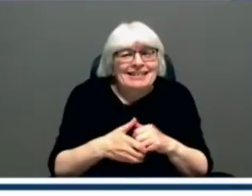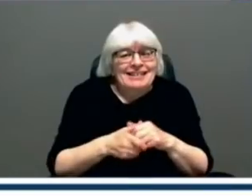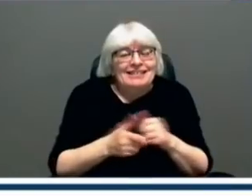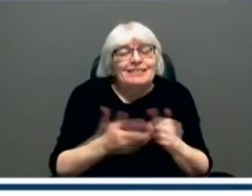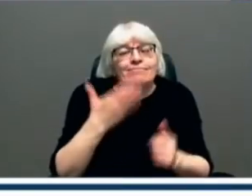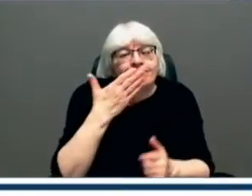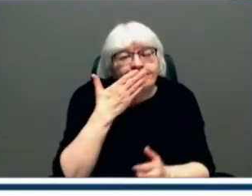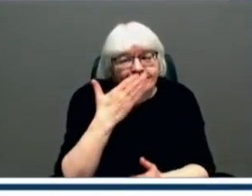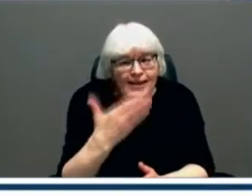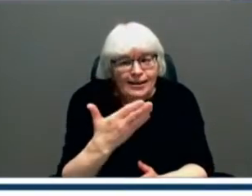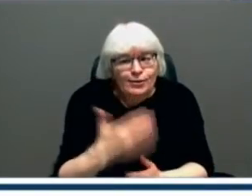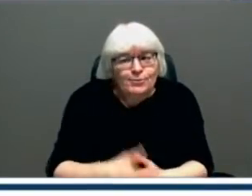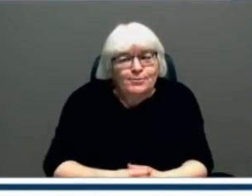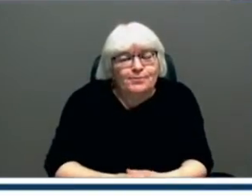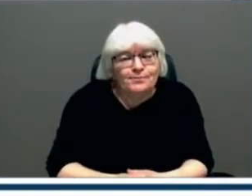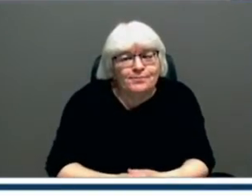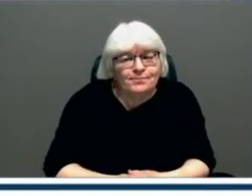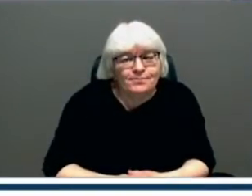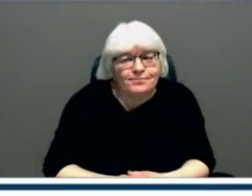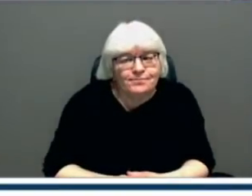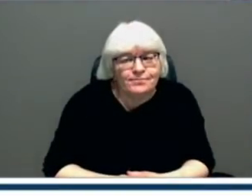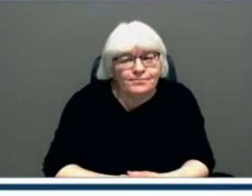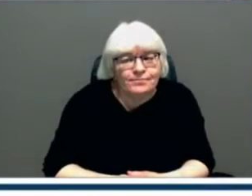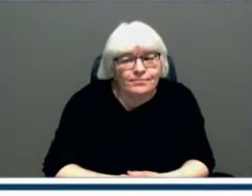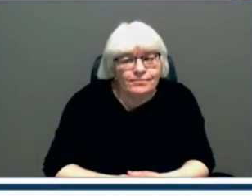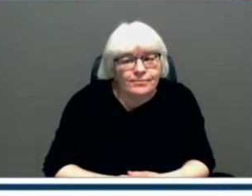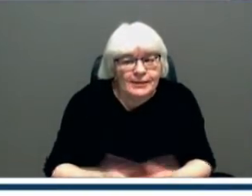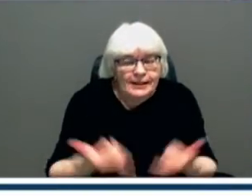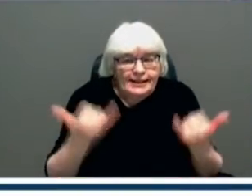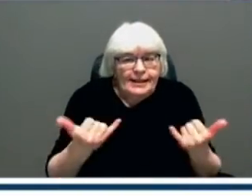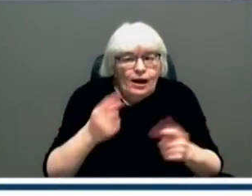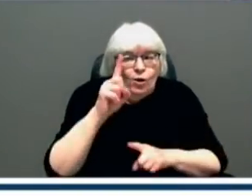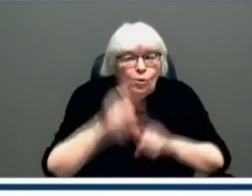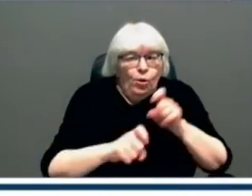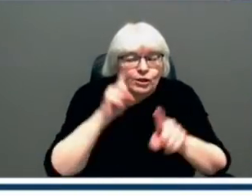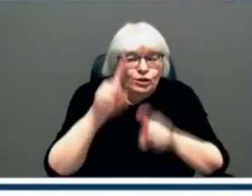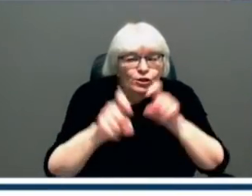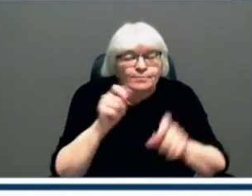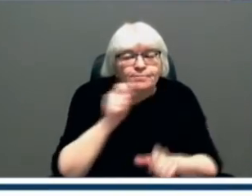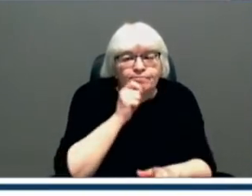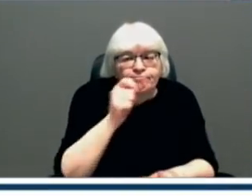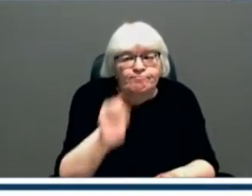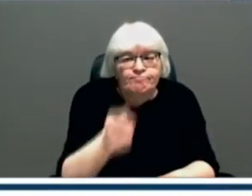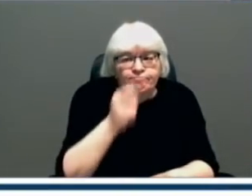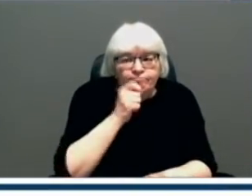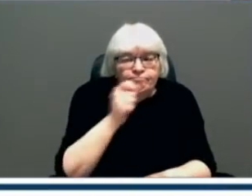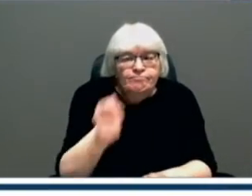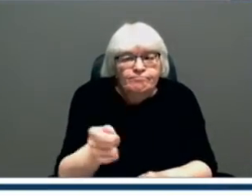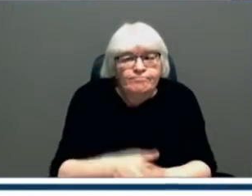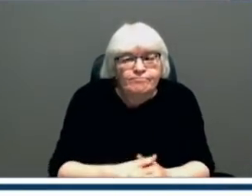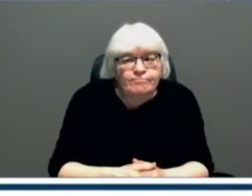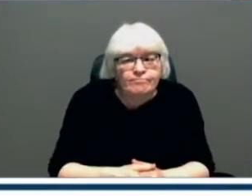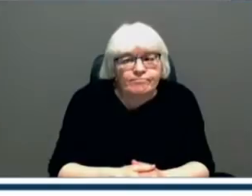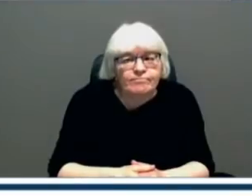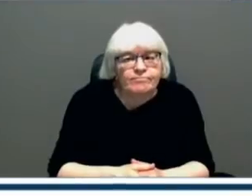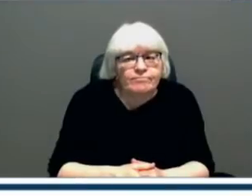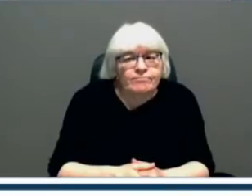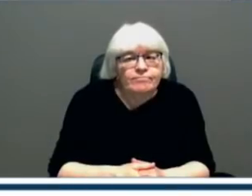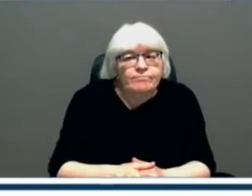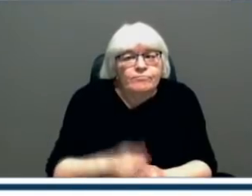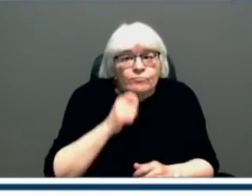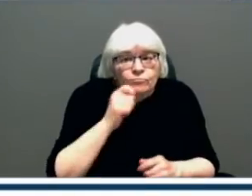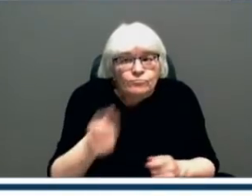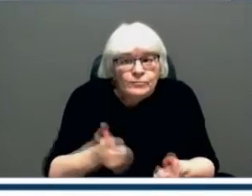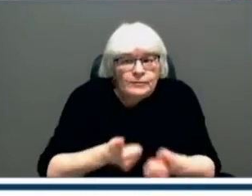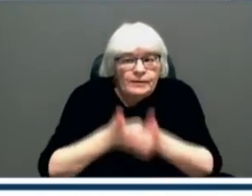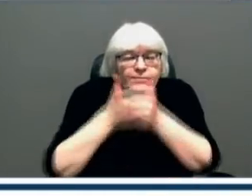now take questions from media participating by Zoom. We'll do one question and one follow-up in the time we have available,